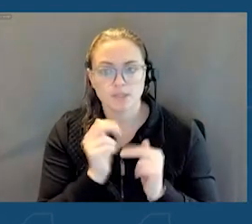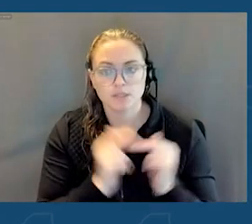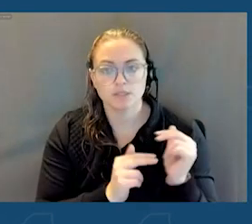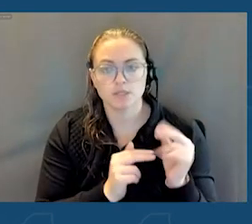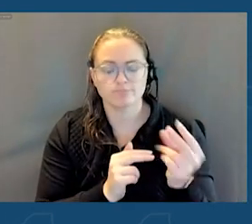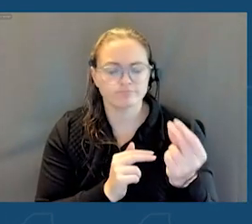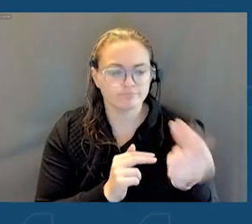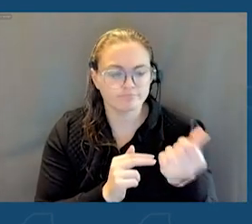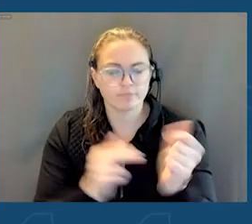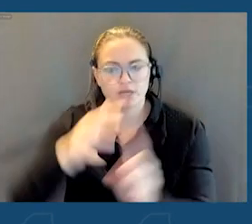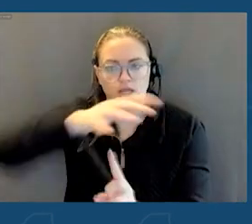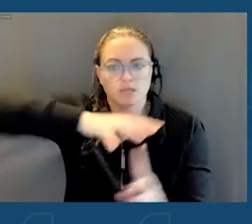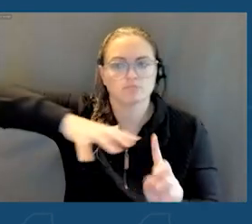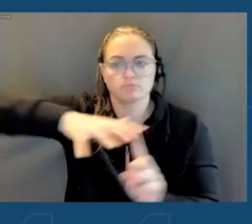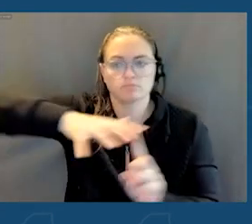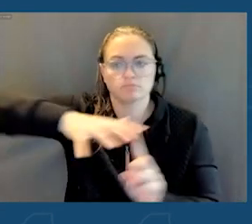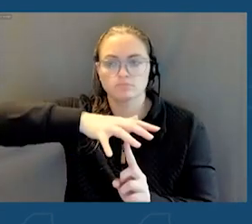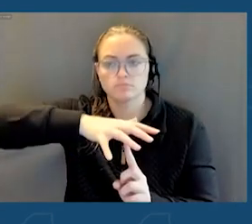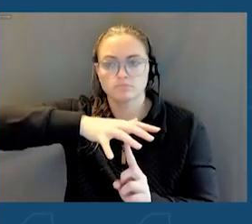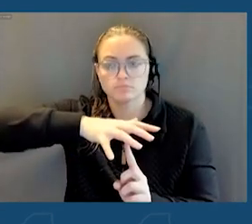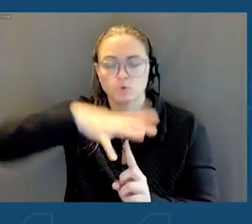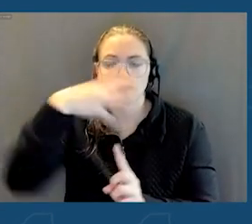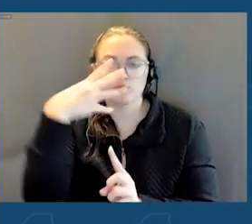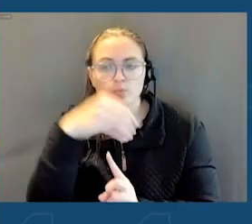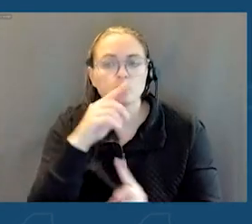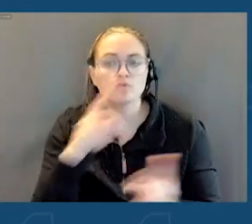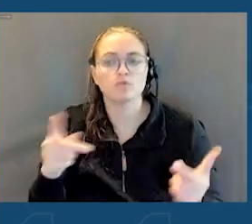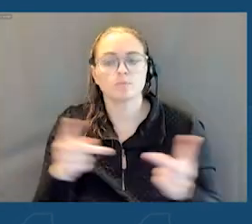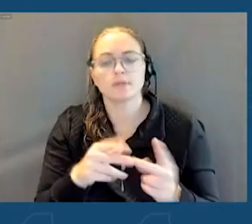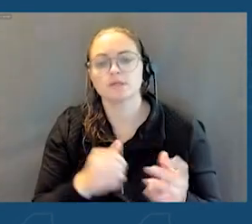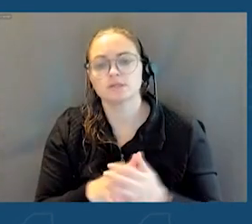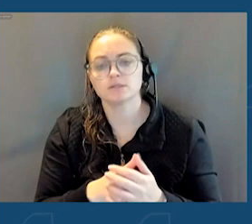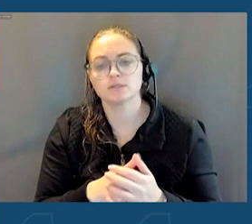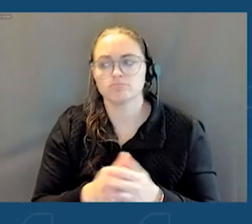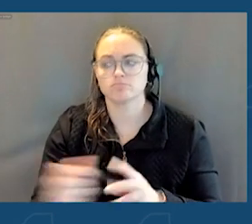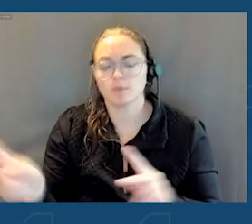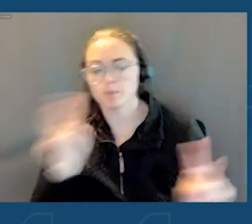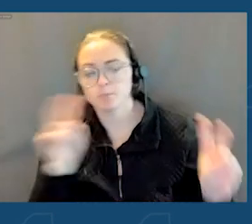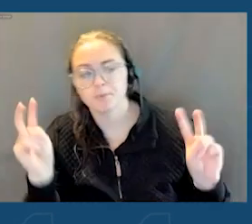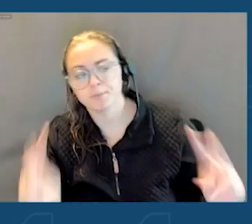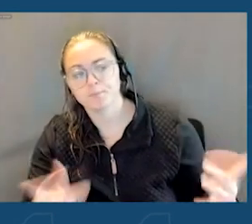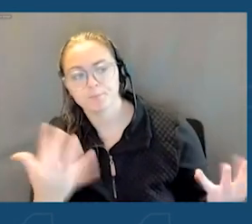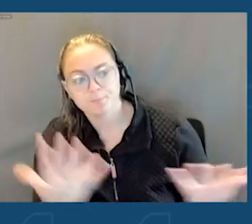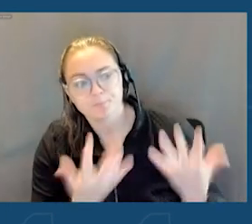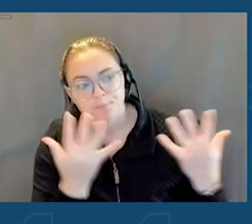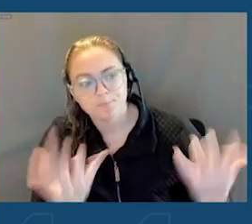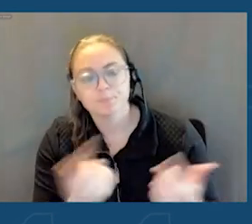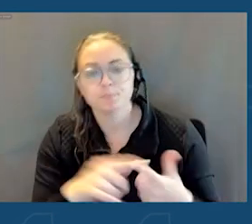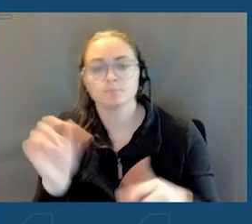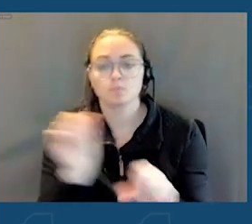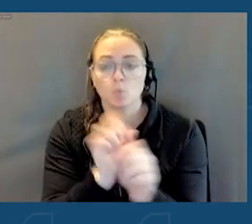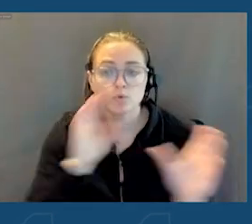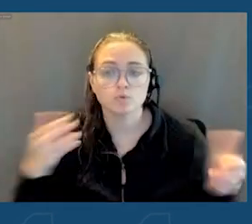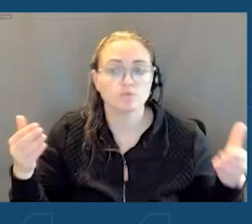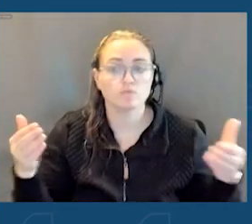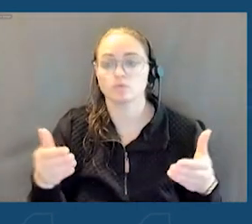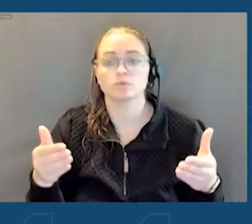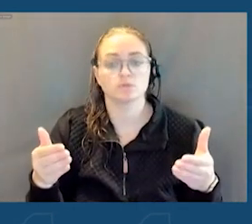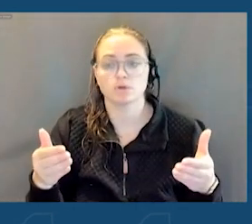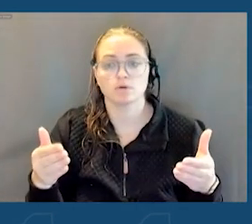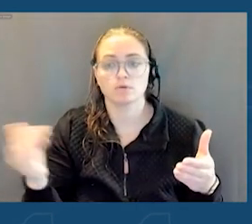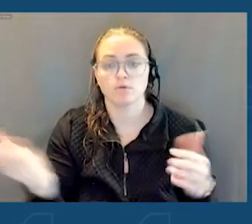immediate surrounds to create a beautiful space that the neighbors have been waiting for. So we'll focus on all